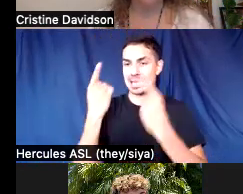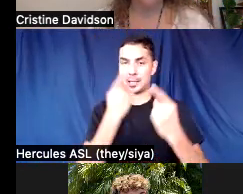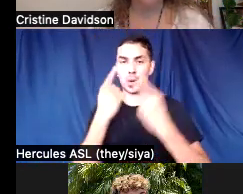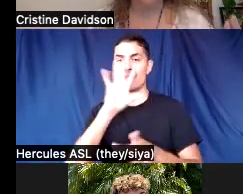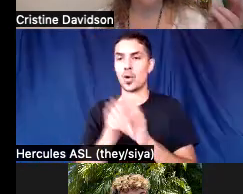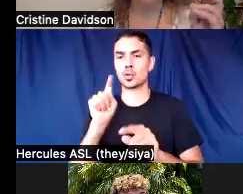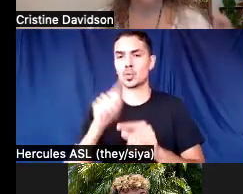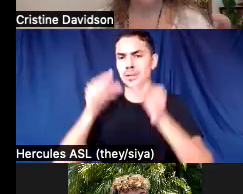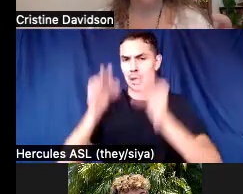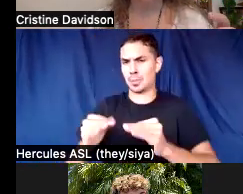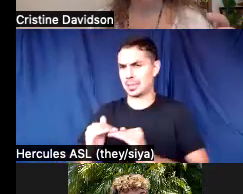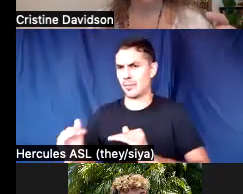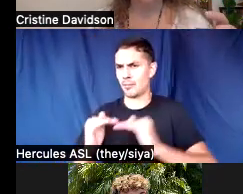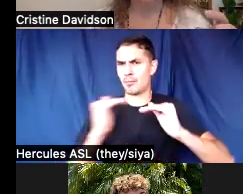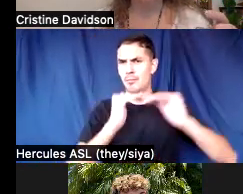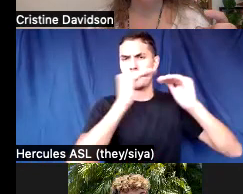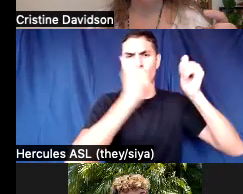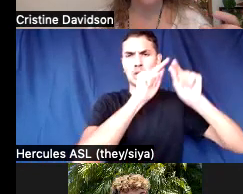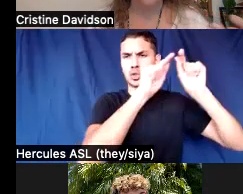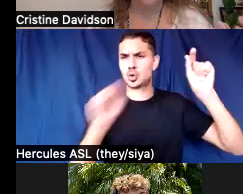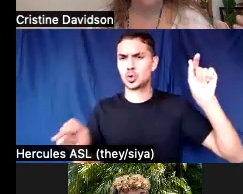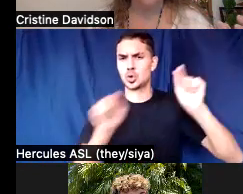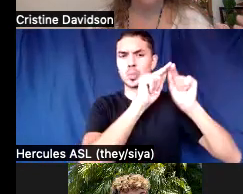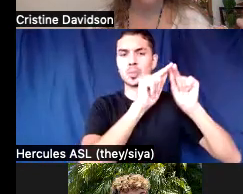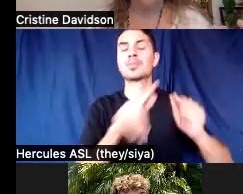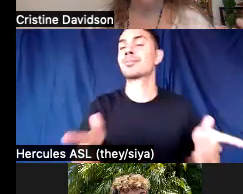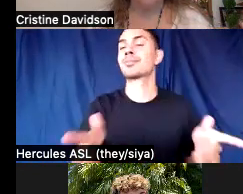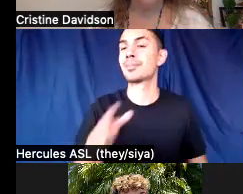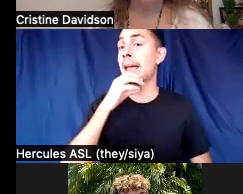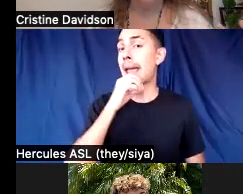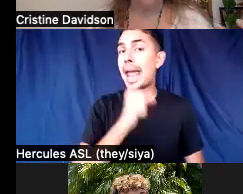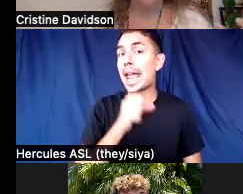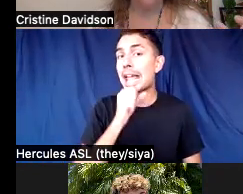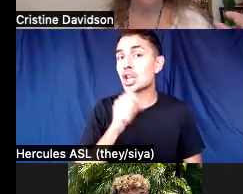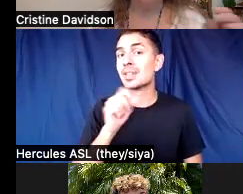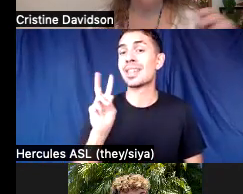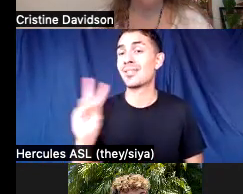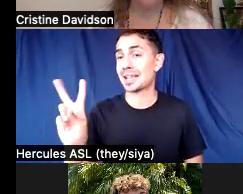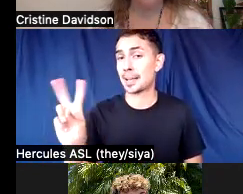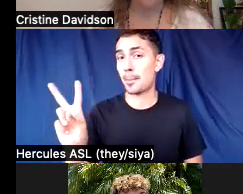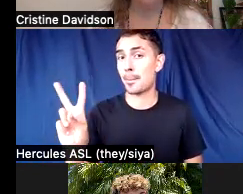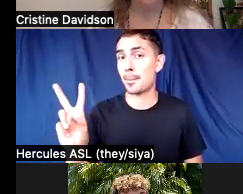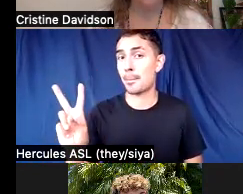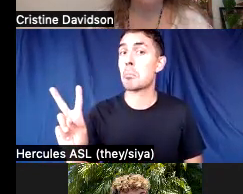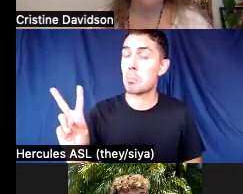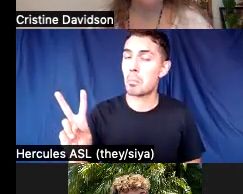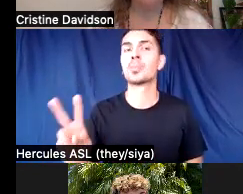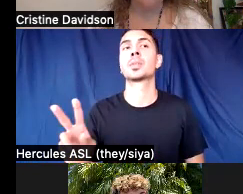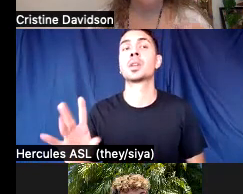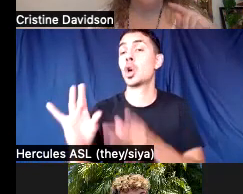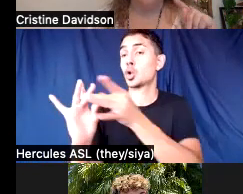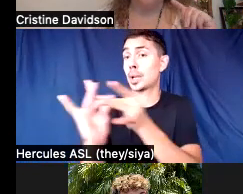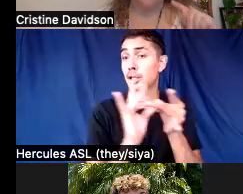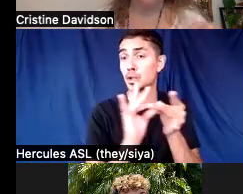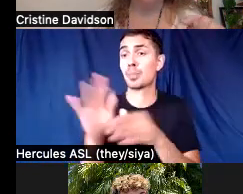harm doer, the age of the victim, the nature of the relationship between the harm doer and the